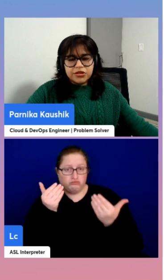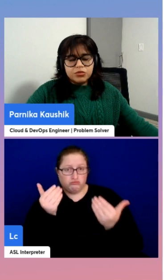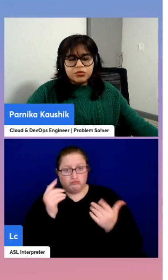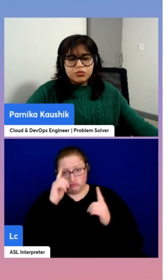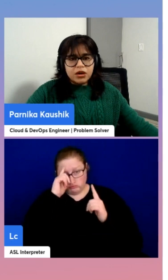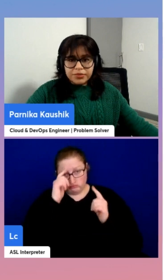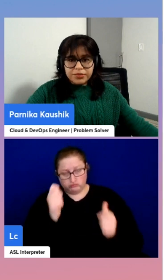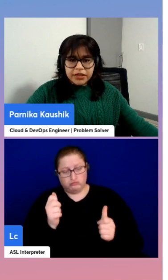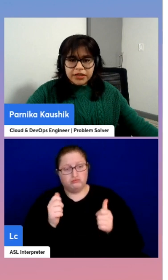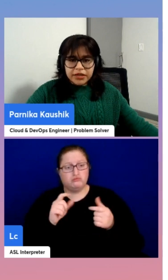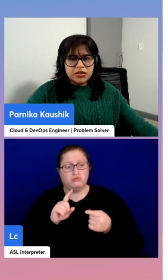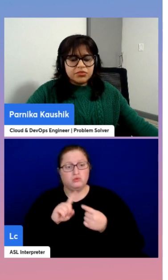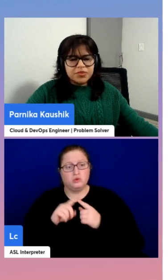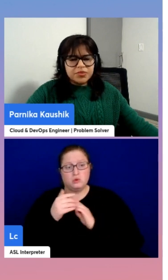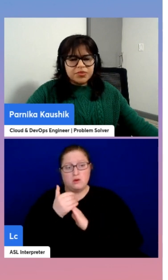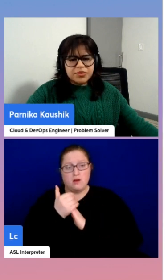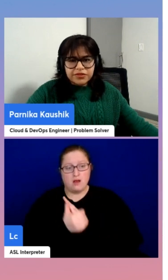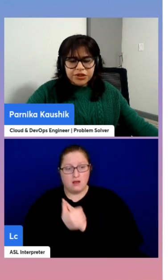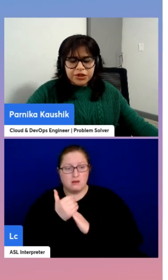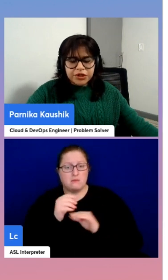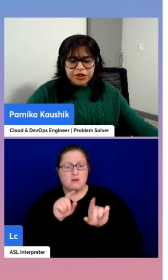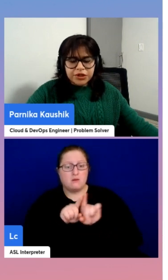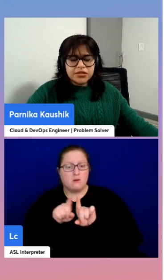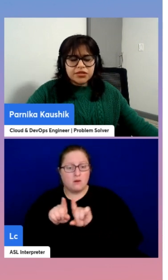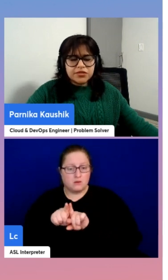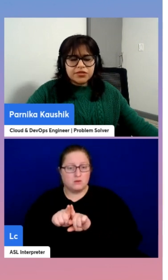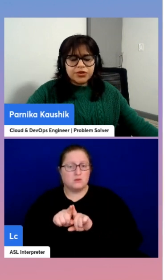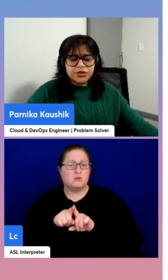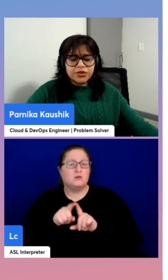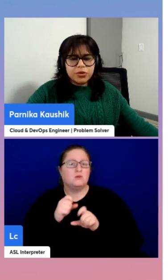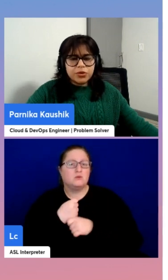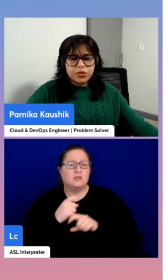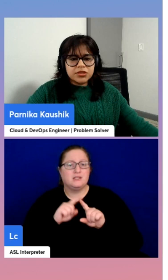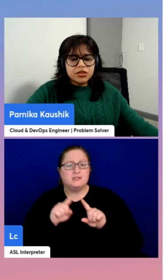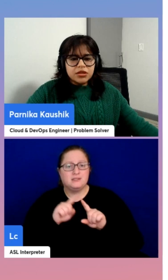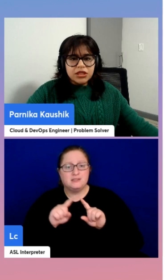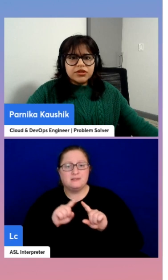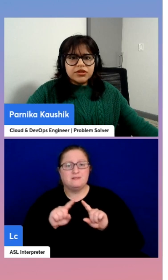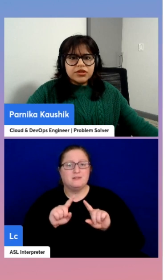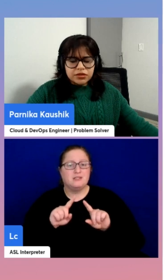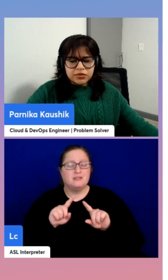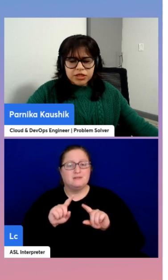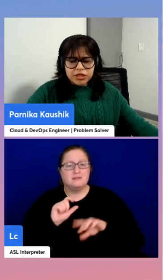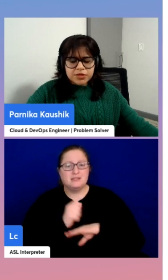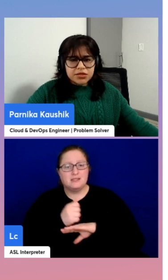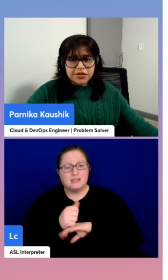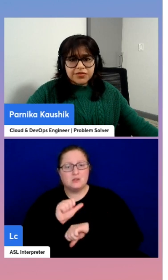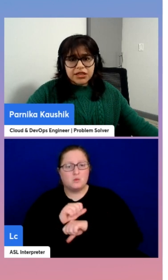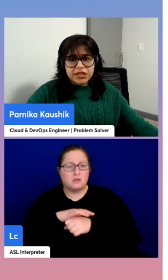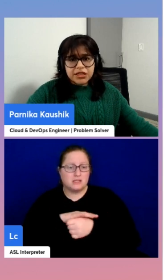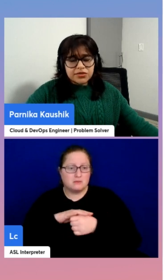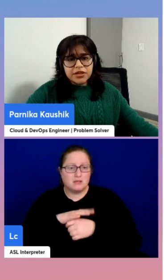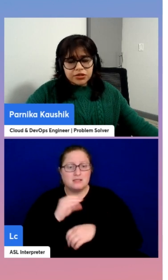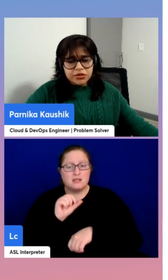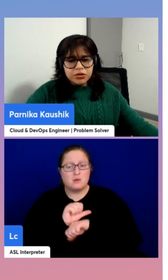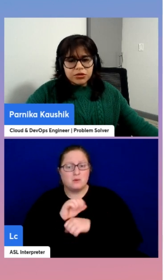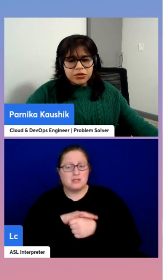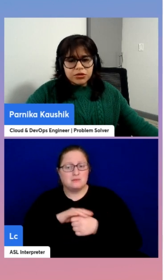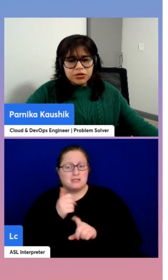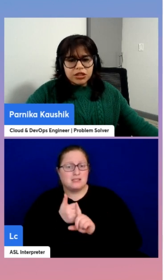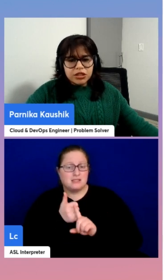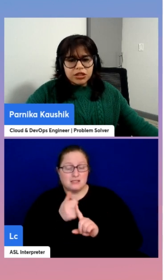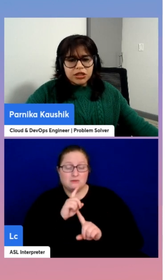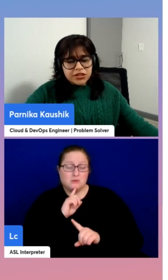provider to automate that as well. Maybe say create variable sets for your workspaces, even create the workspace itself. That's entirely up to